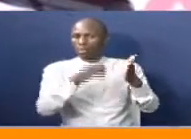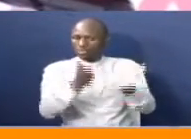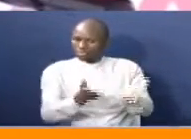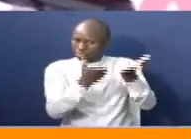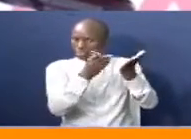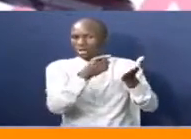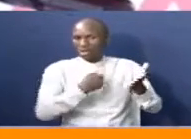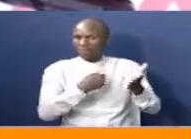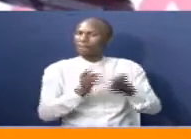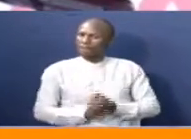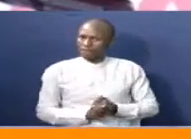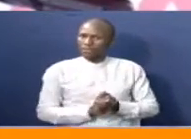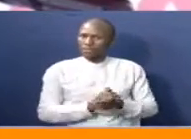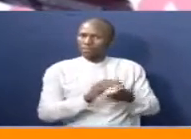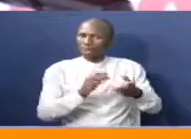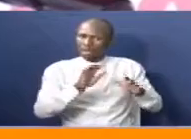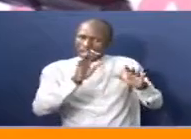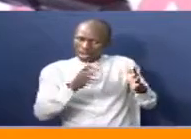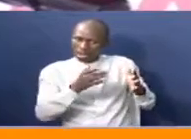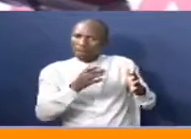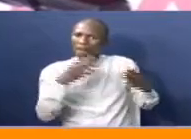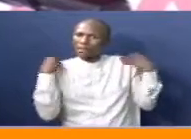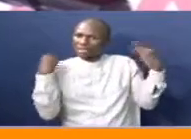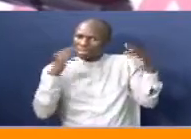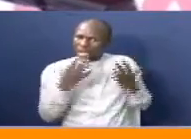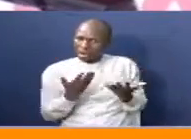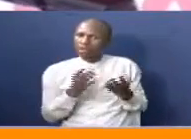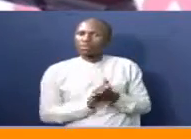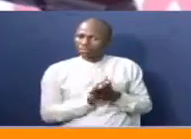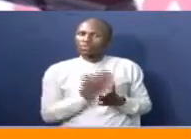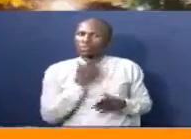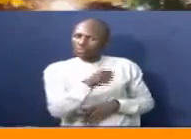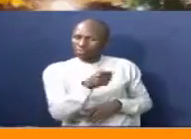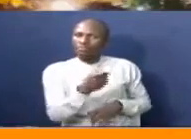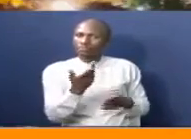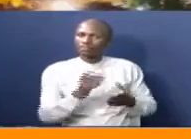the promotion that we've just launched. So how does one participate if you want to?